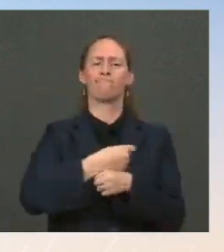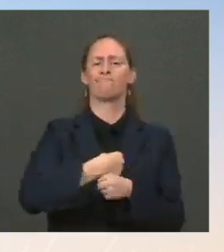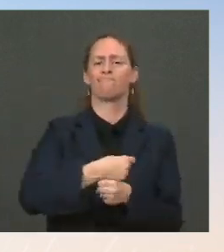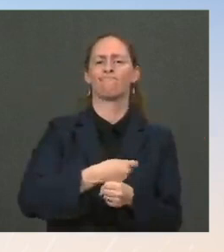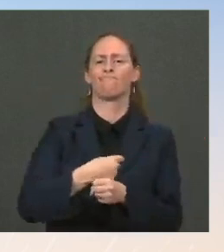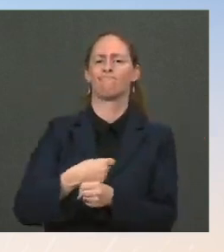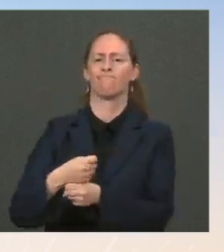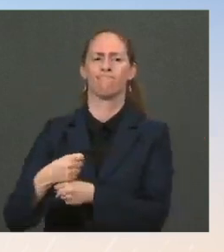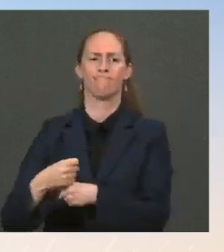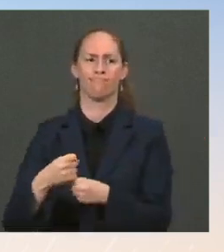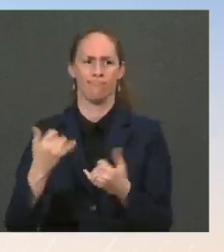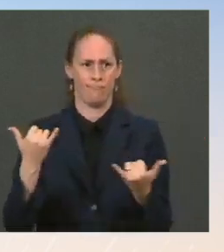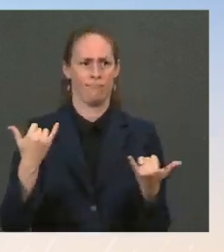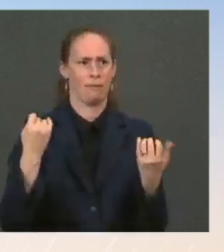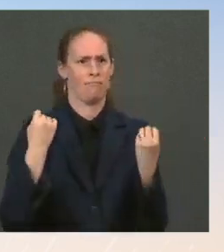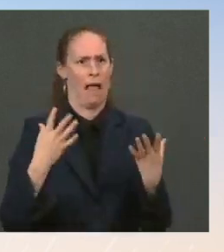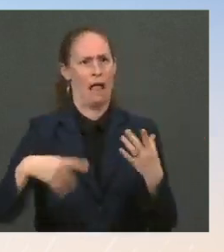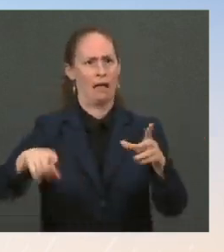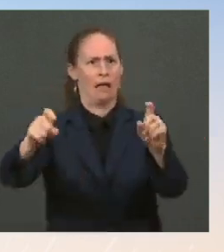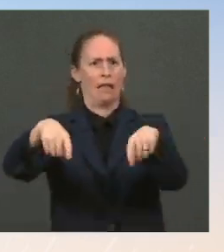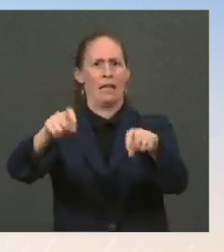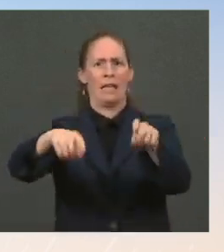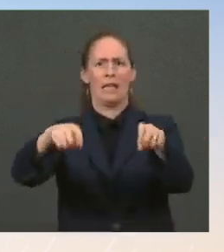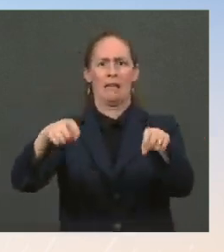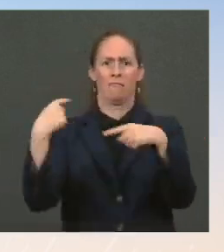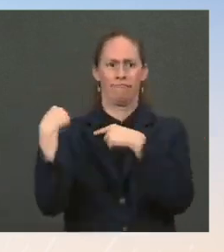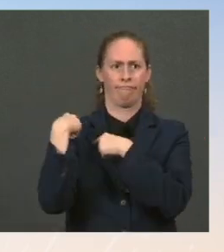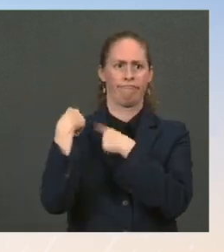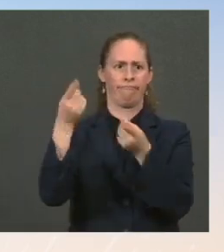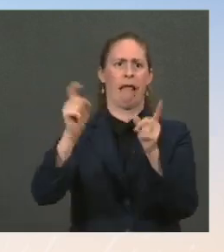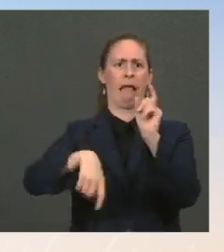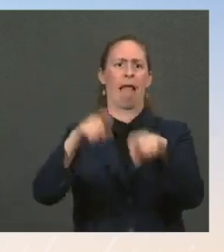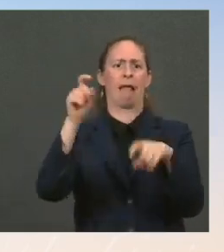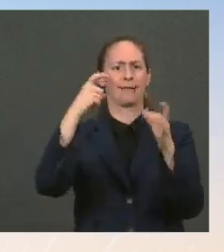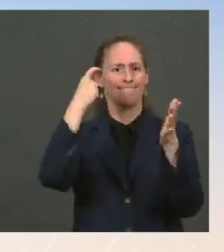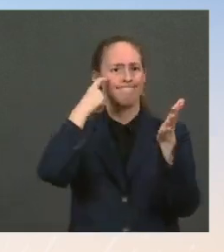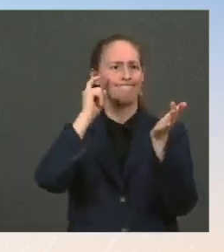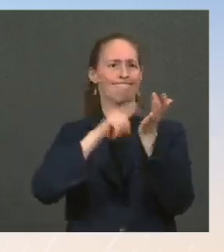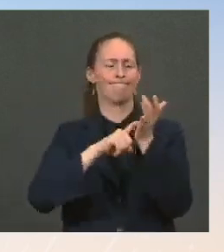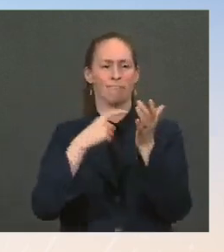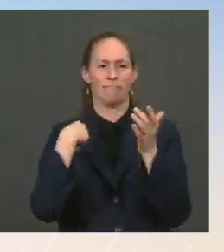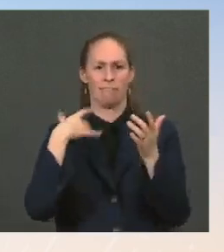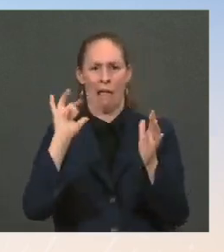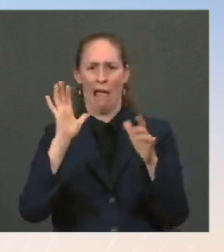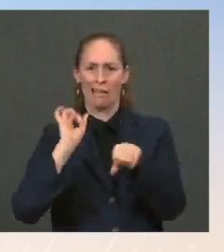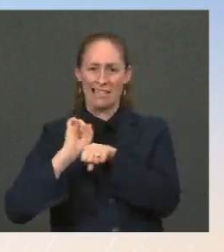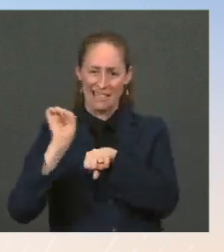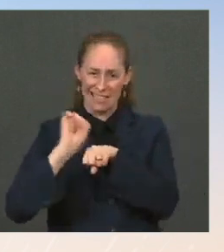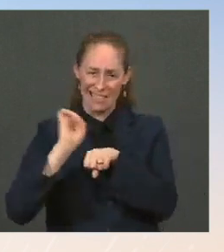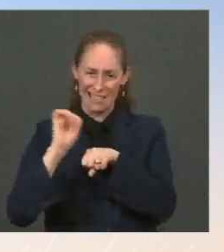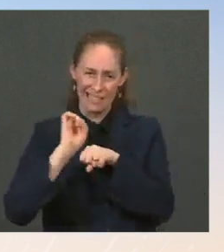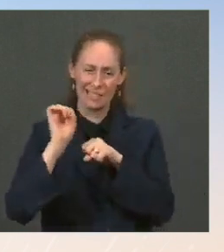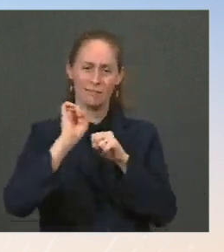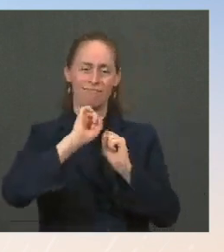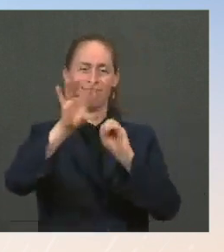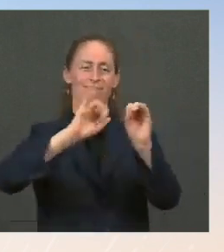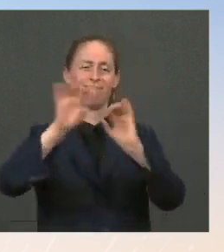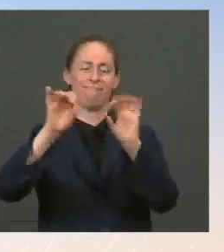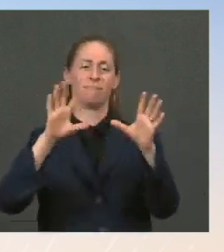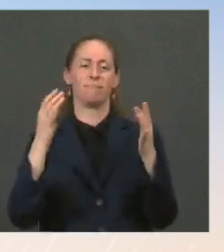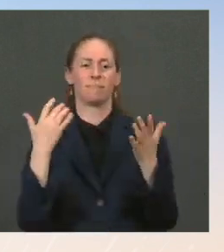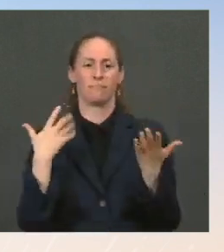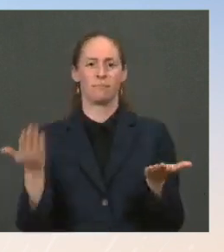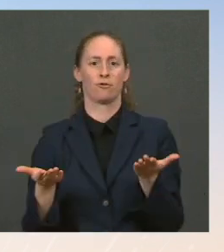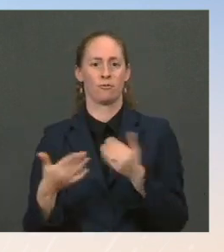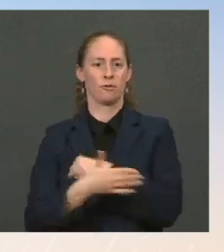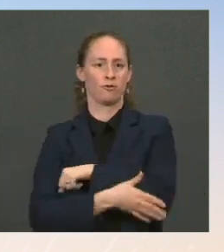has increased a lot in the last several weeks. So we're also working to meet that and ensure that we are meeting the moment here in the United States. In terms